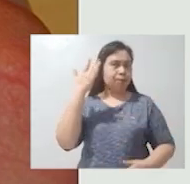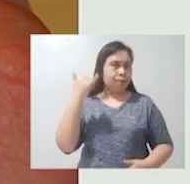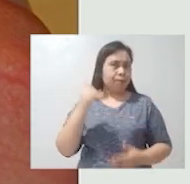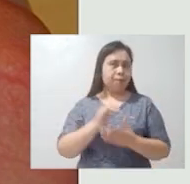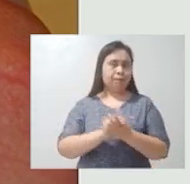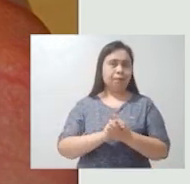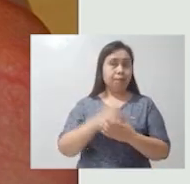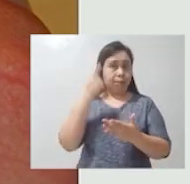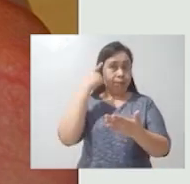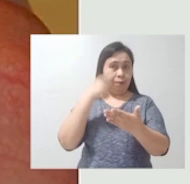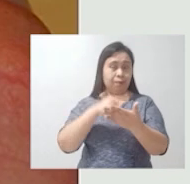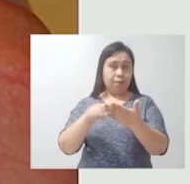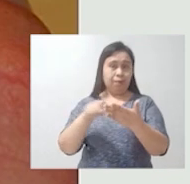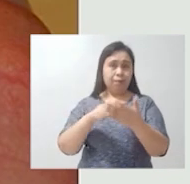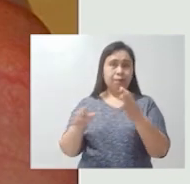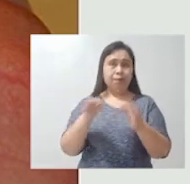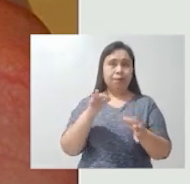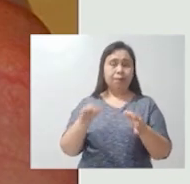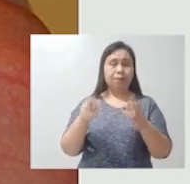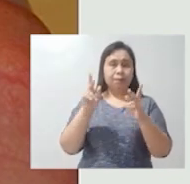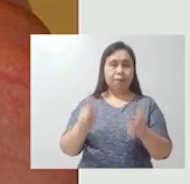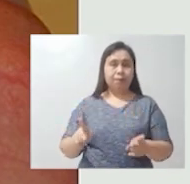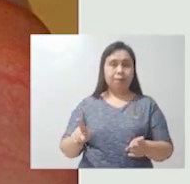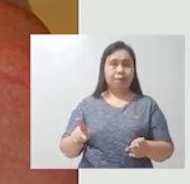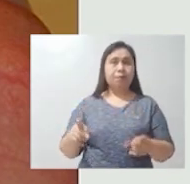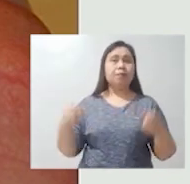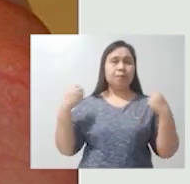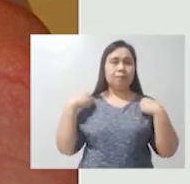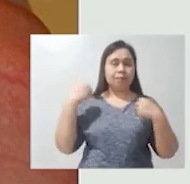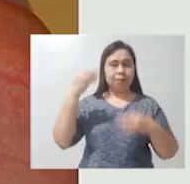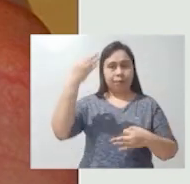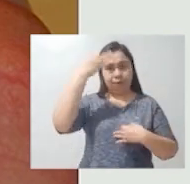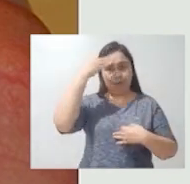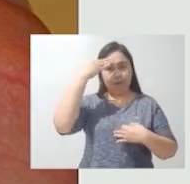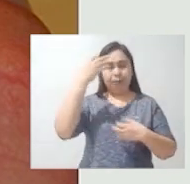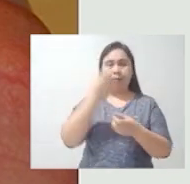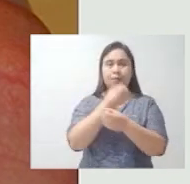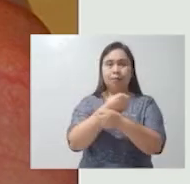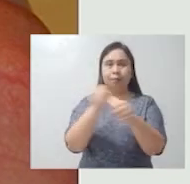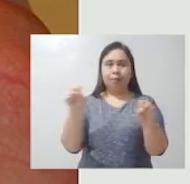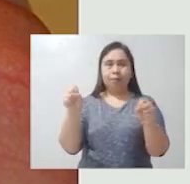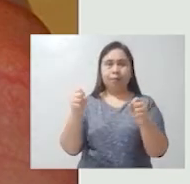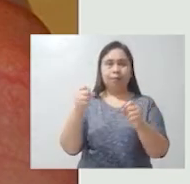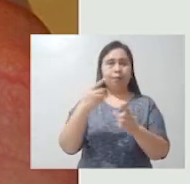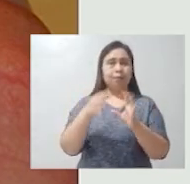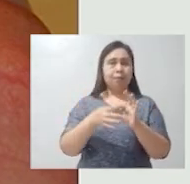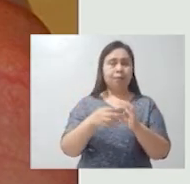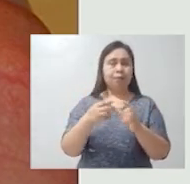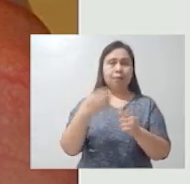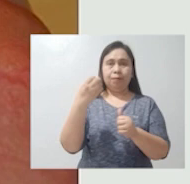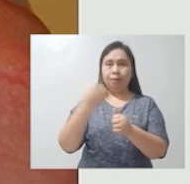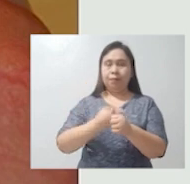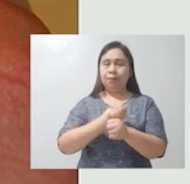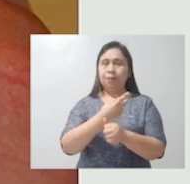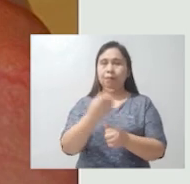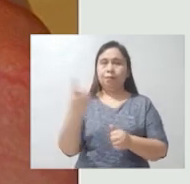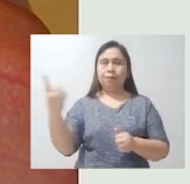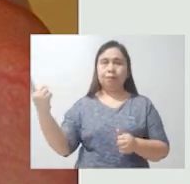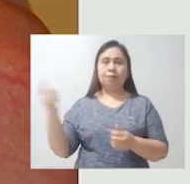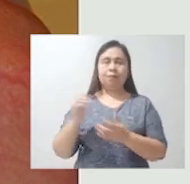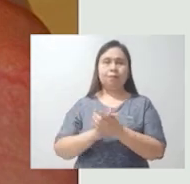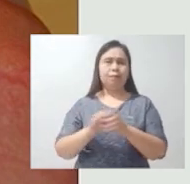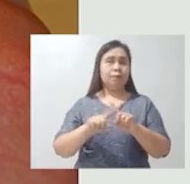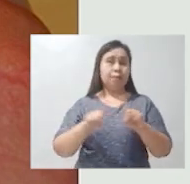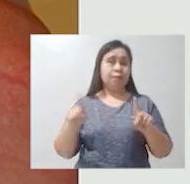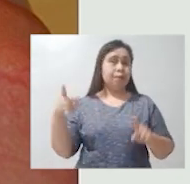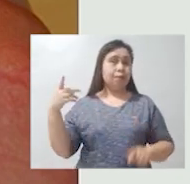To check if the person has a fever and, of course, for the safety of everyone. But wait, do you know the